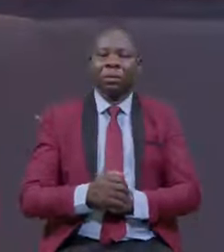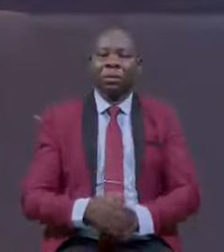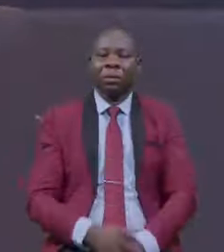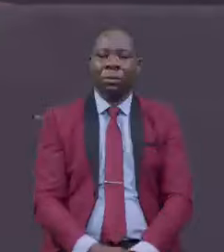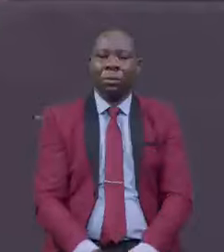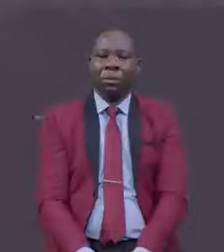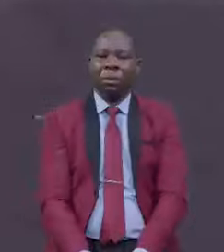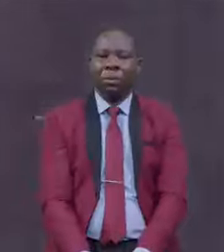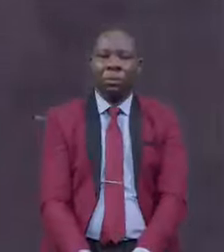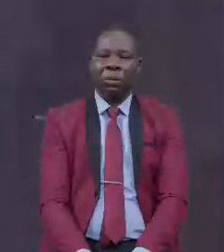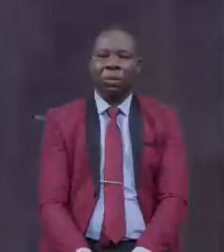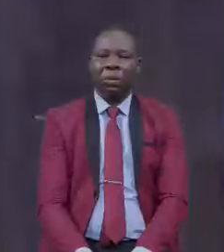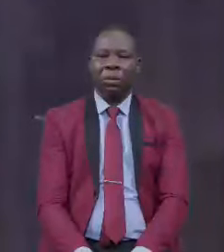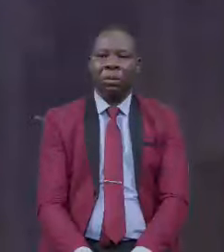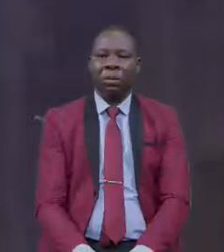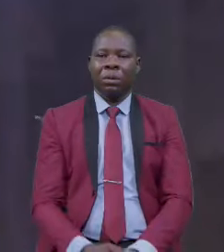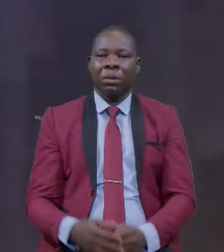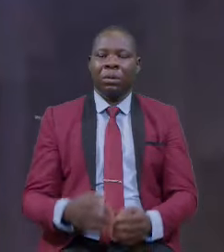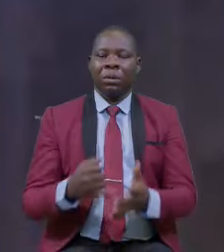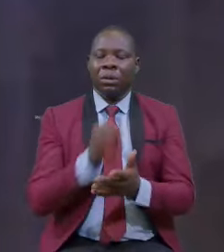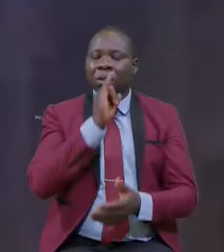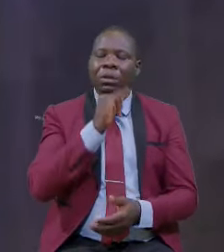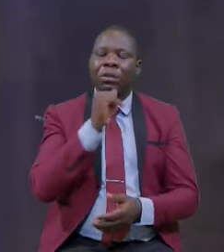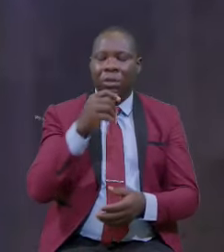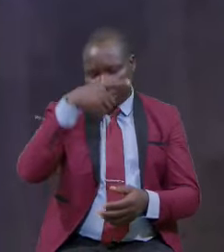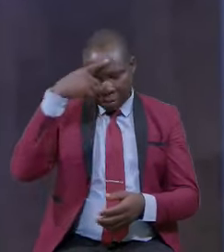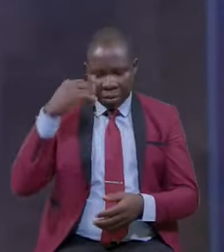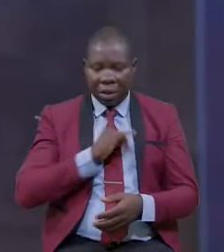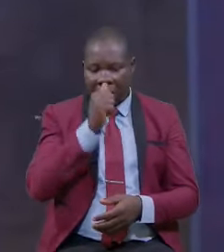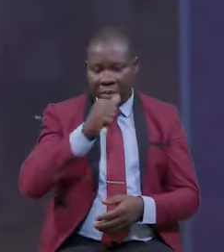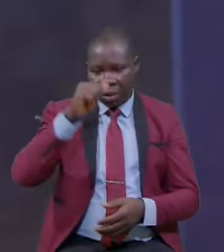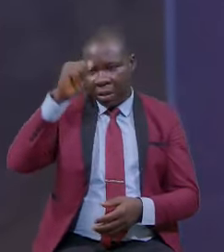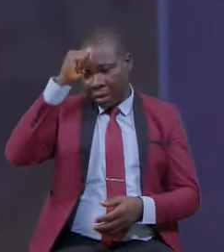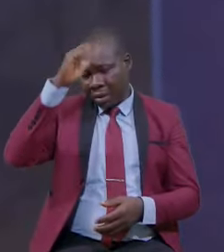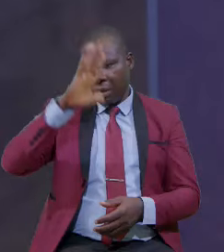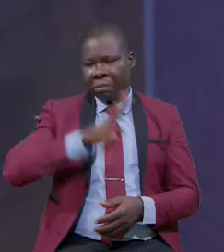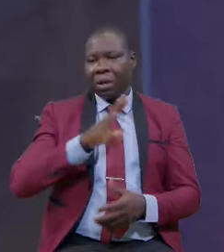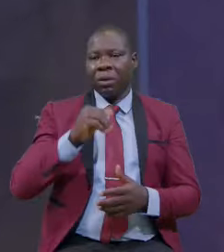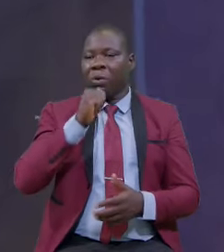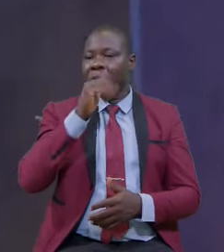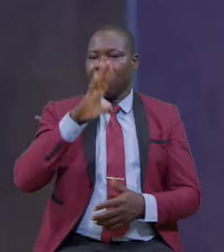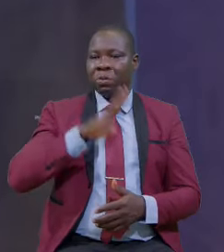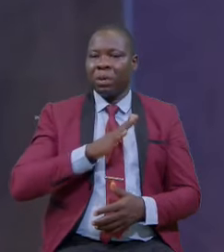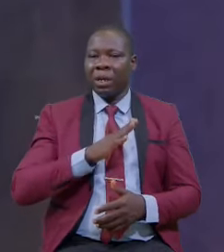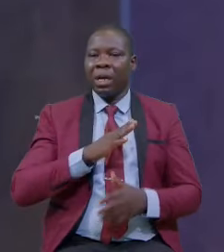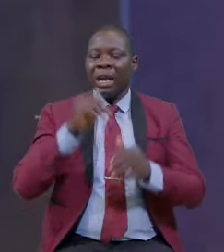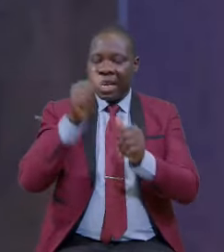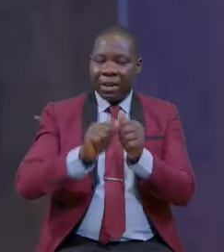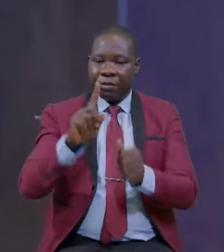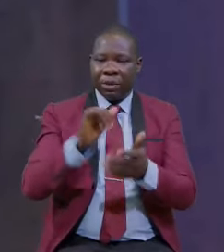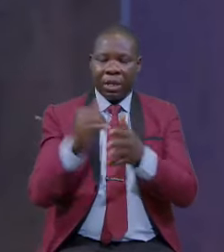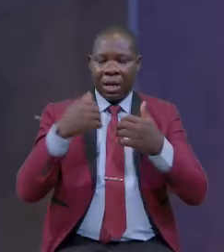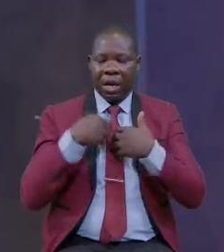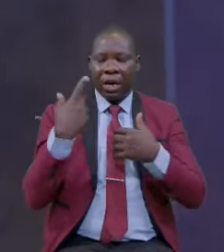It's not because I'm a man, I'm a woman. Everyone that has the word, everyone